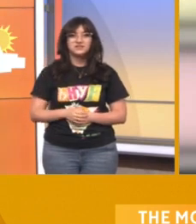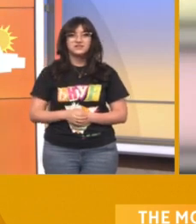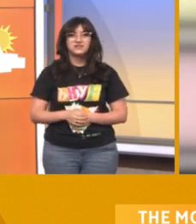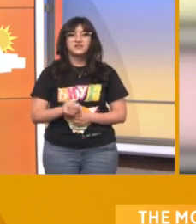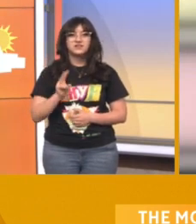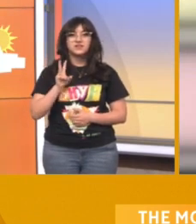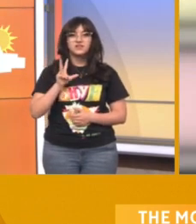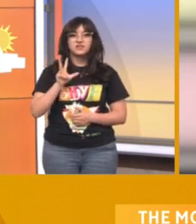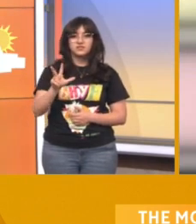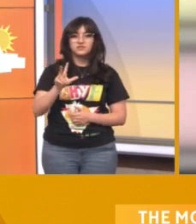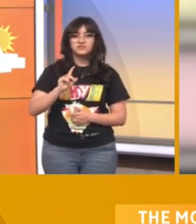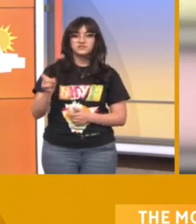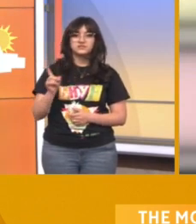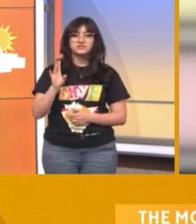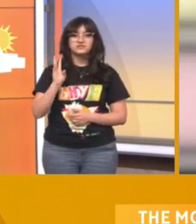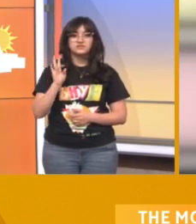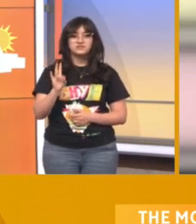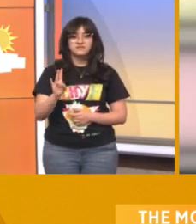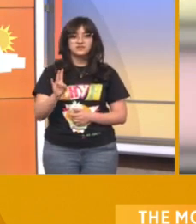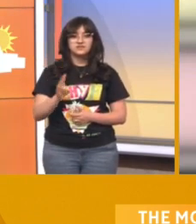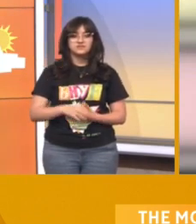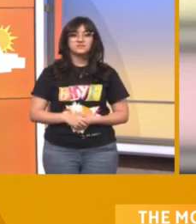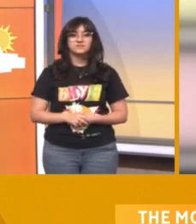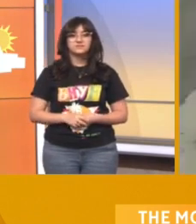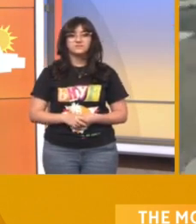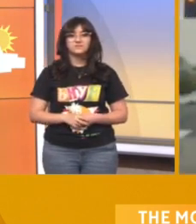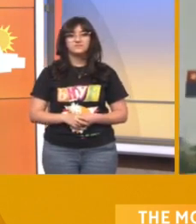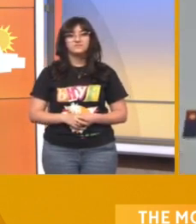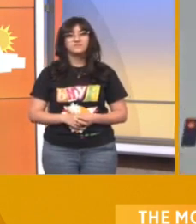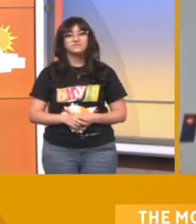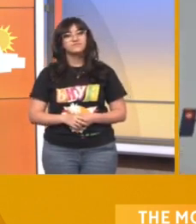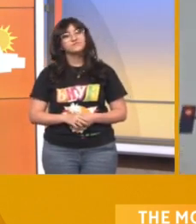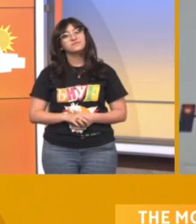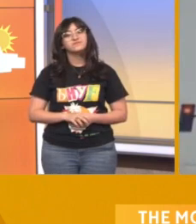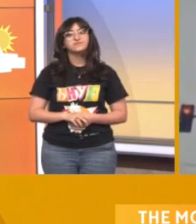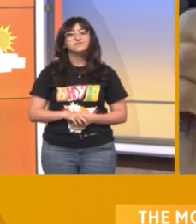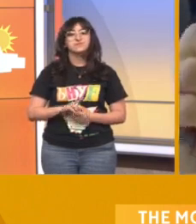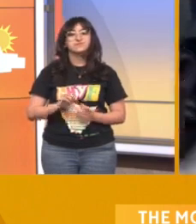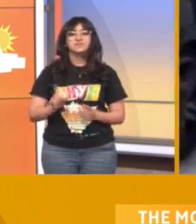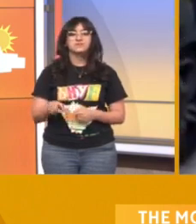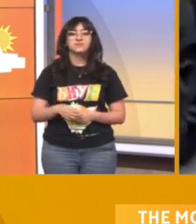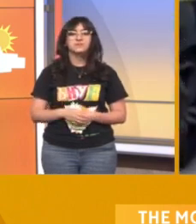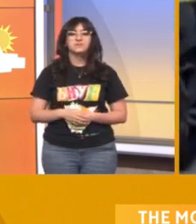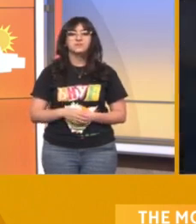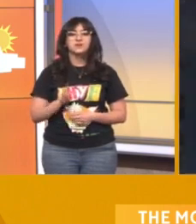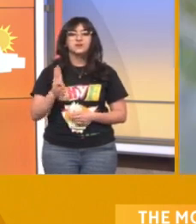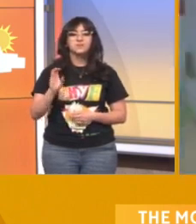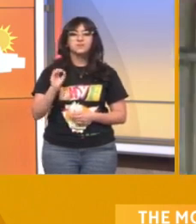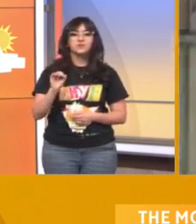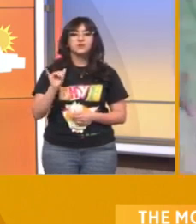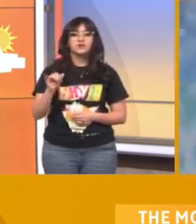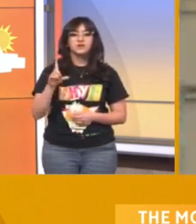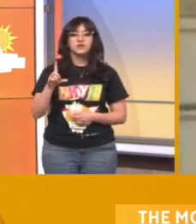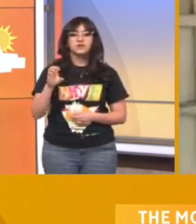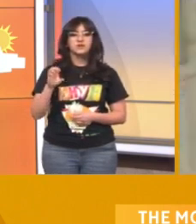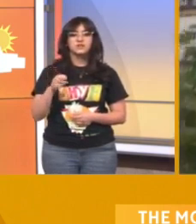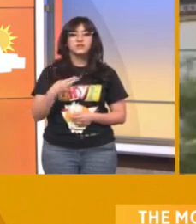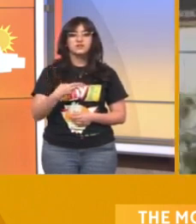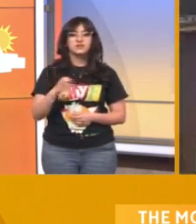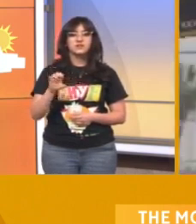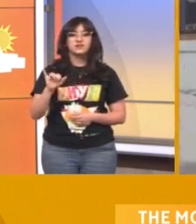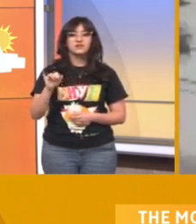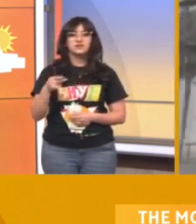Boyle Heights by, the community partners, some sponsors in and around the area. Kind of being